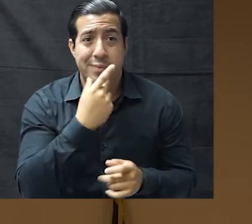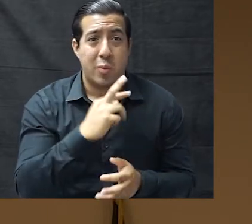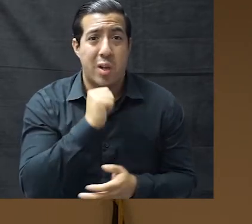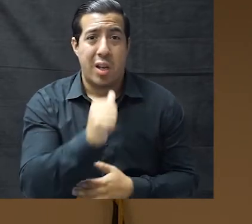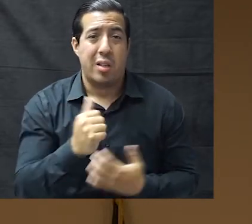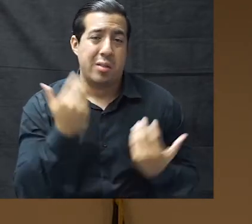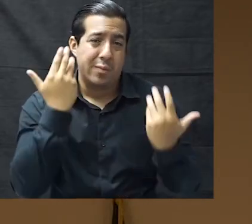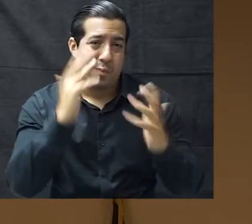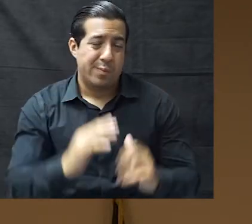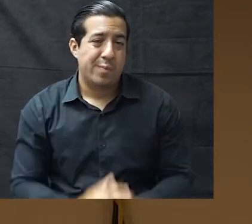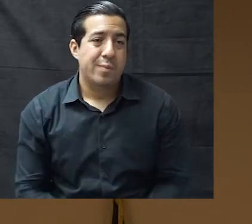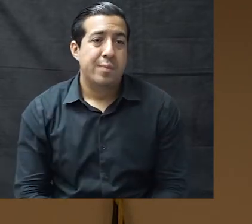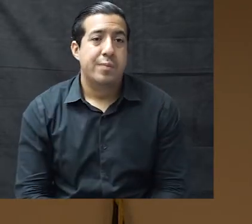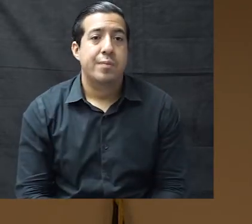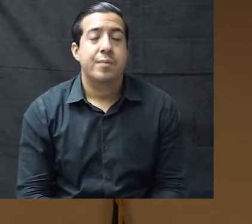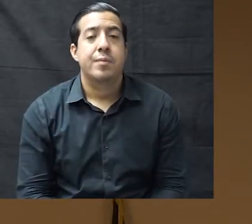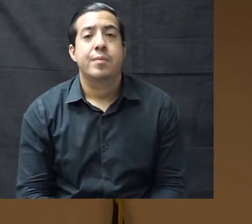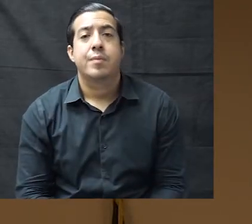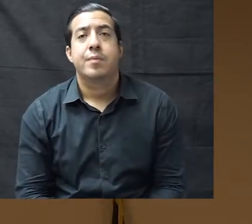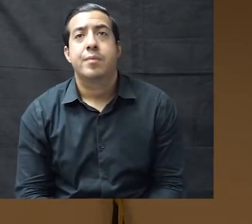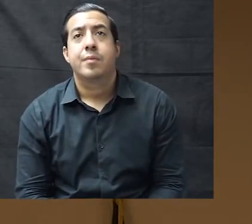better controls to be able to test it.